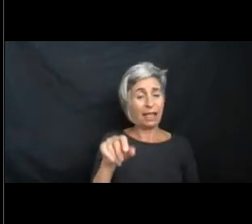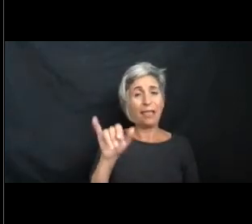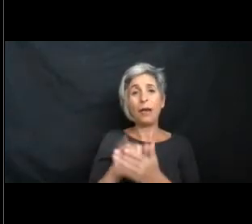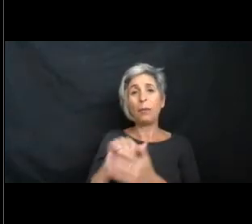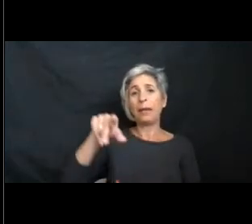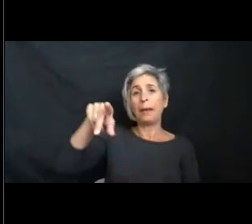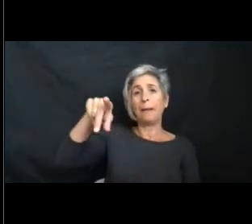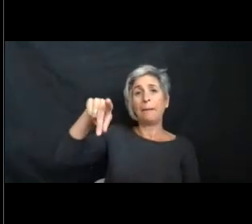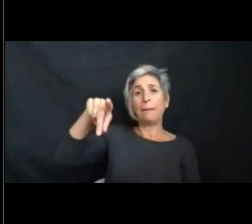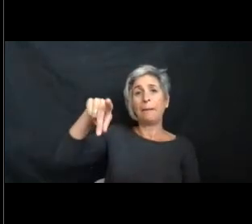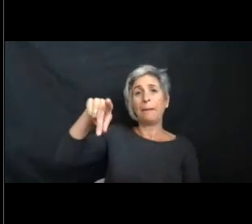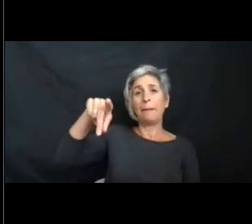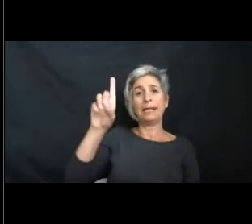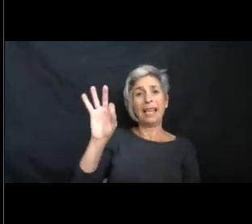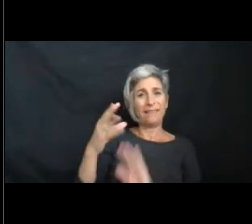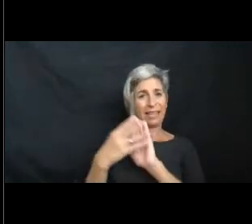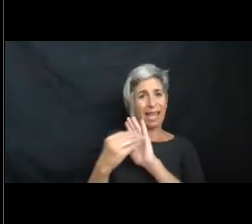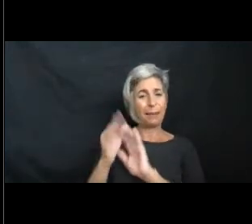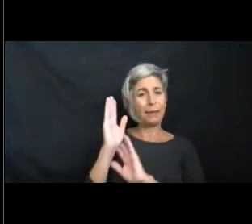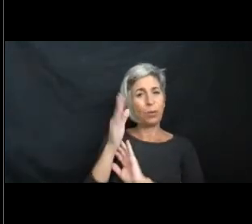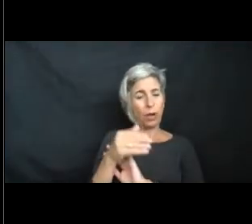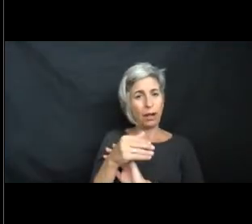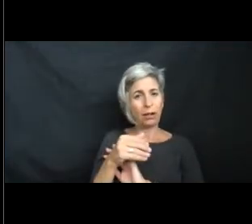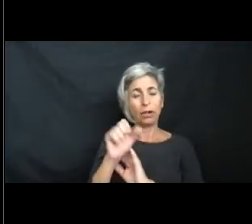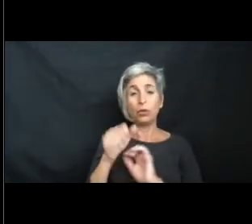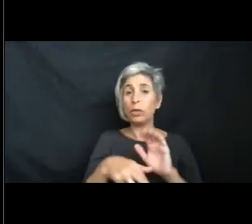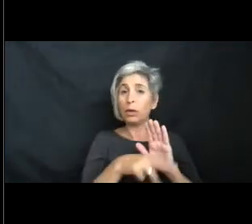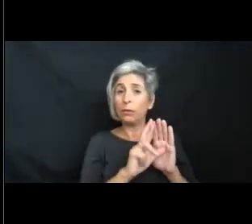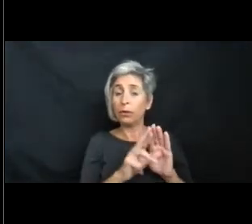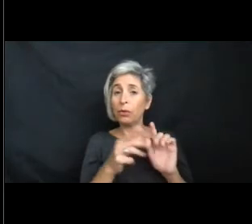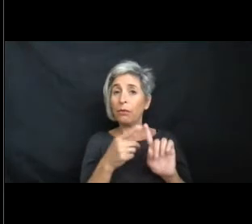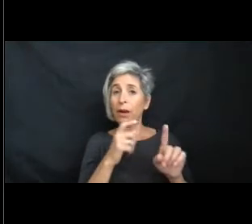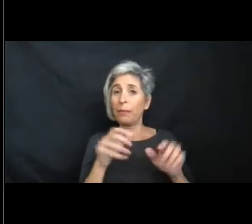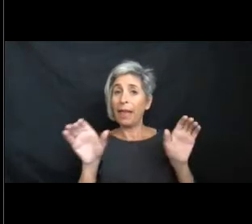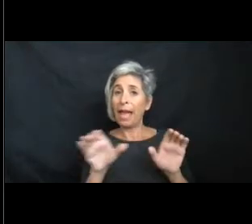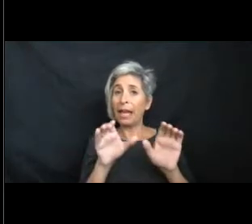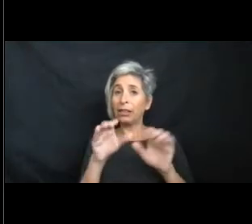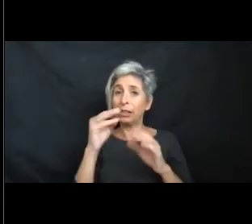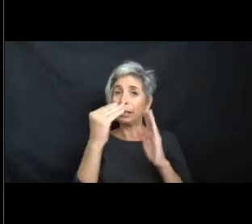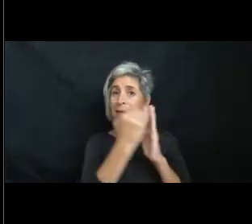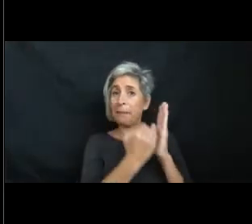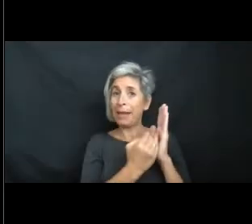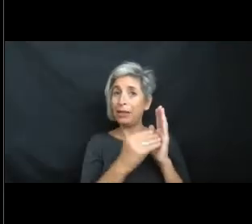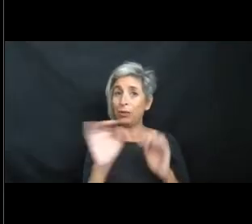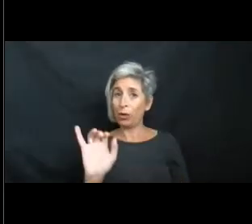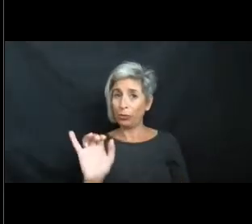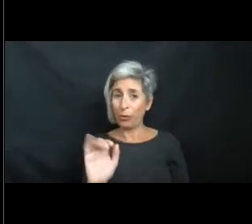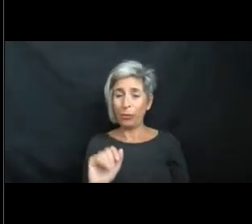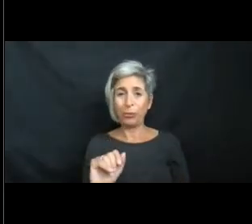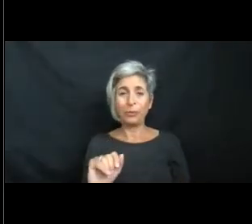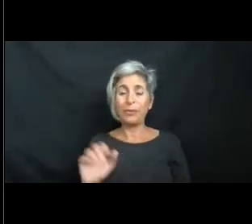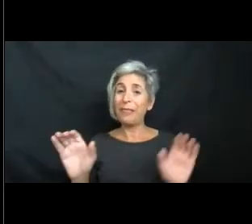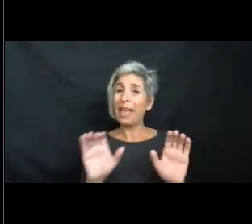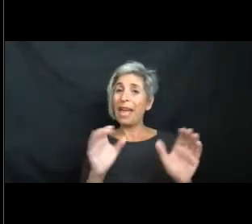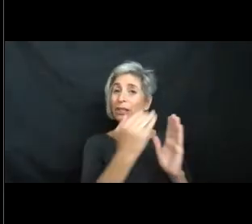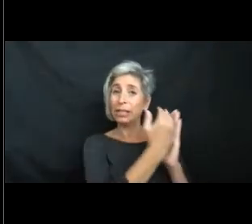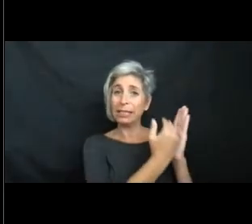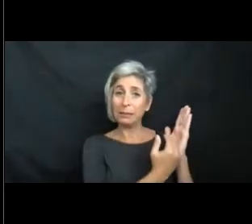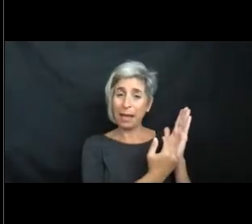over here. You can also view your application from the Actions menu. So the Actions menu